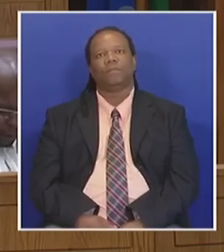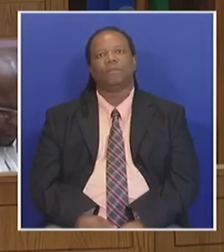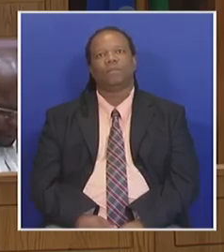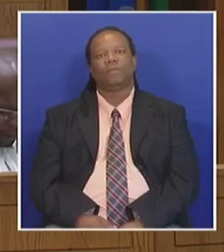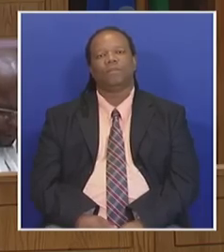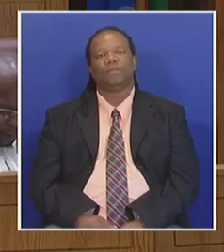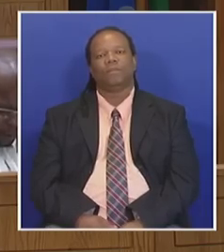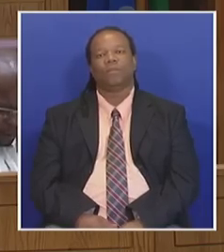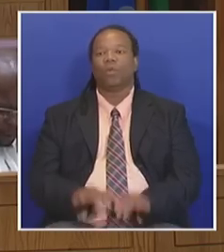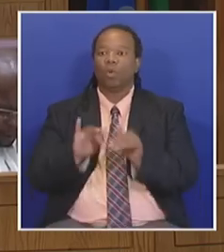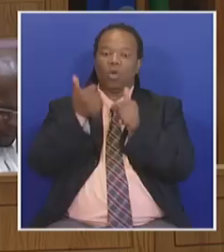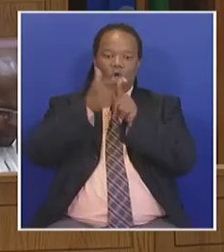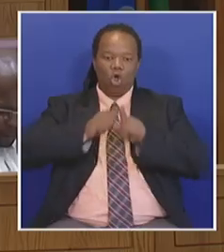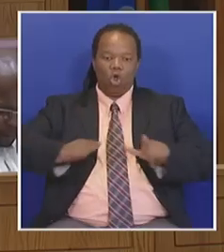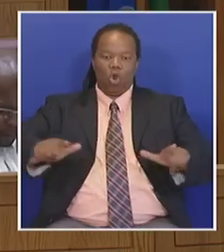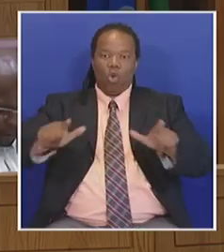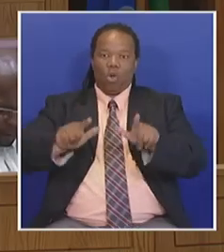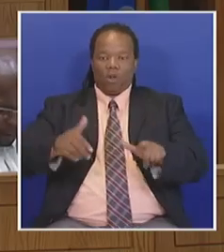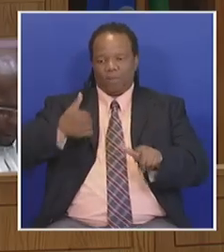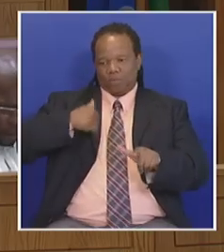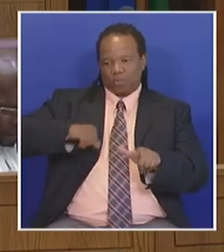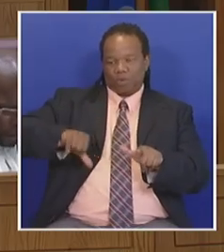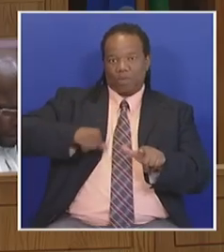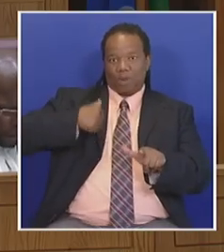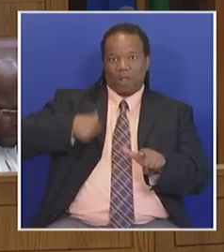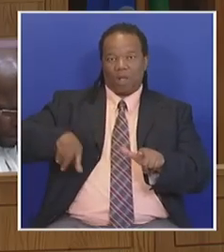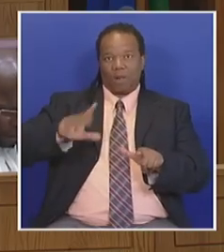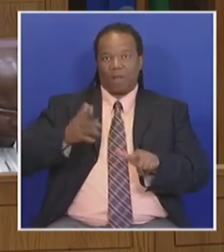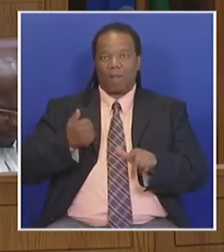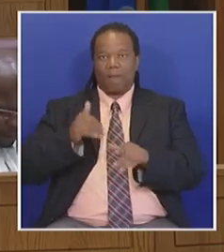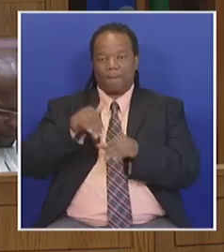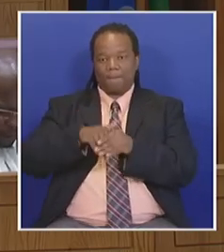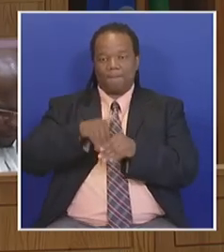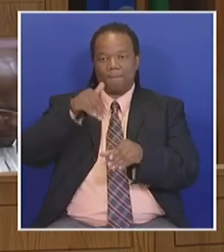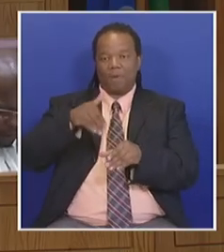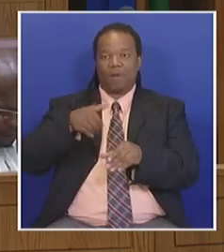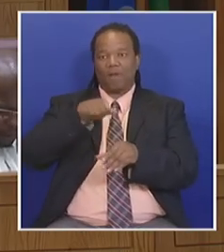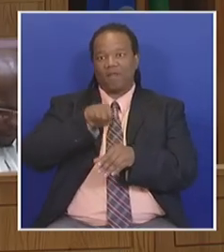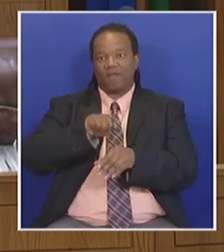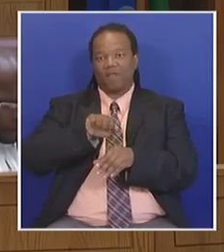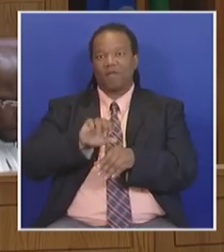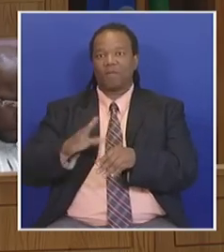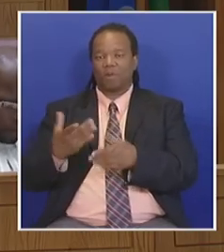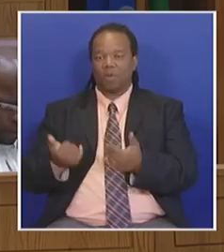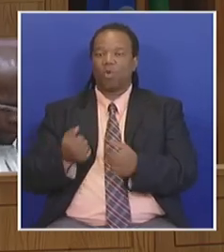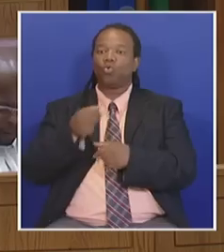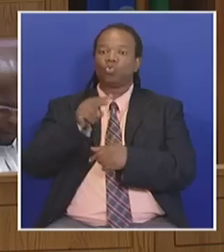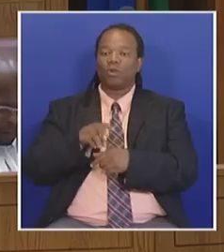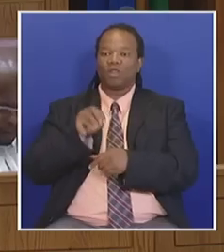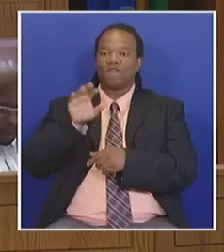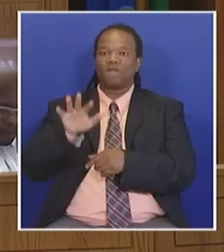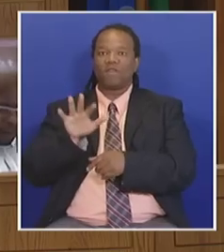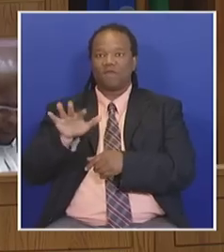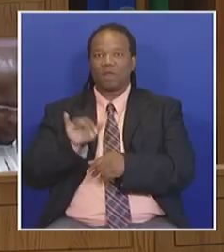Consideration of Local Government Municipal Electoral Amendment Bill B22B 2015, National Assembly